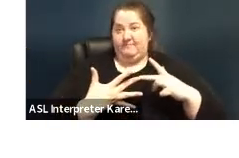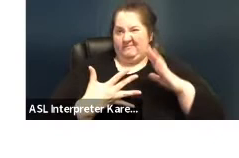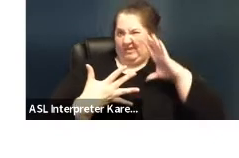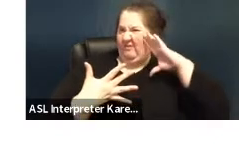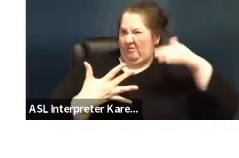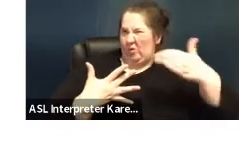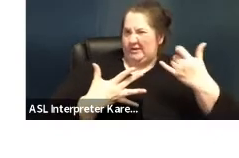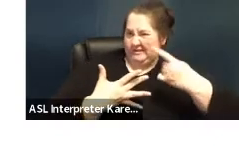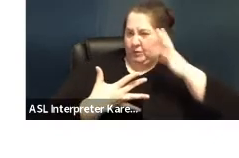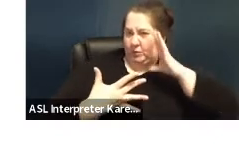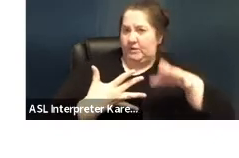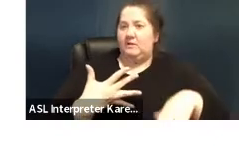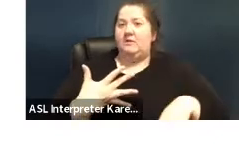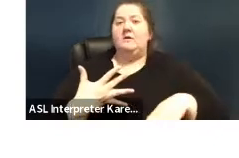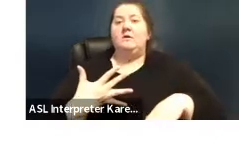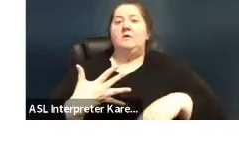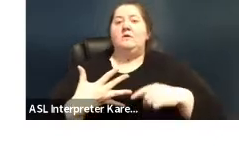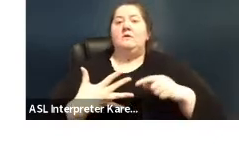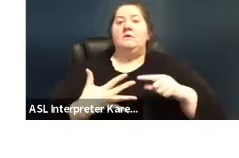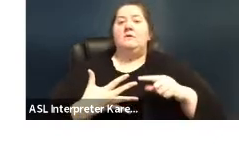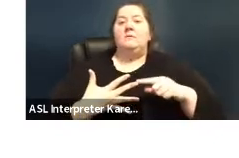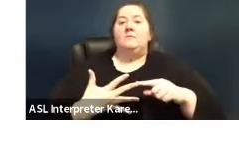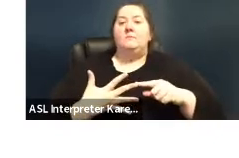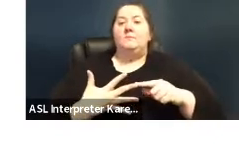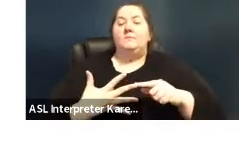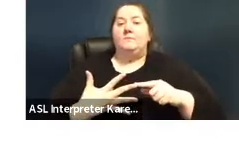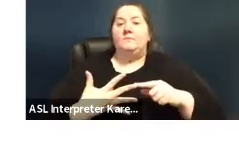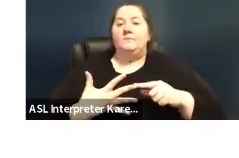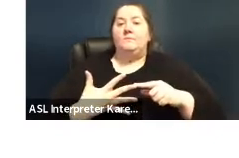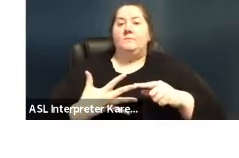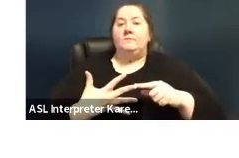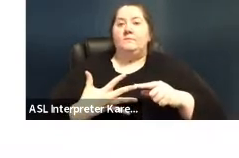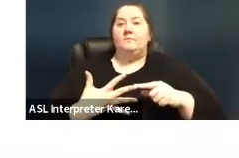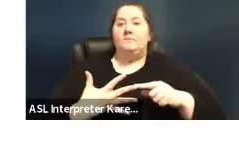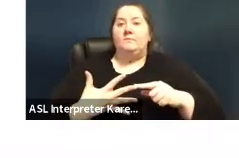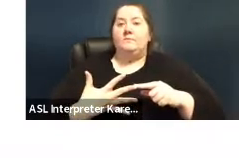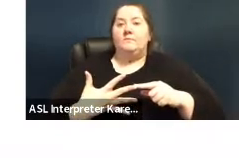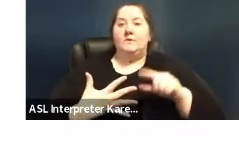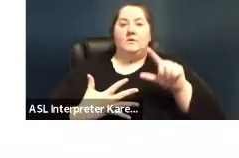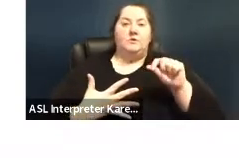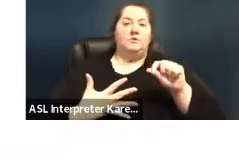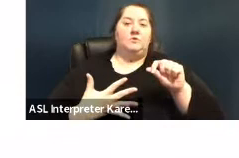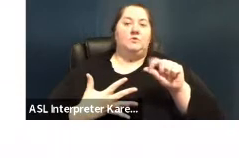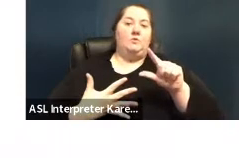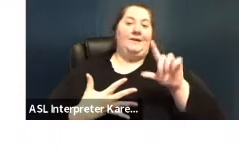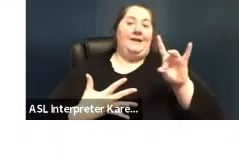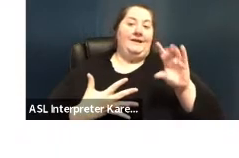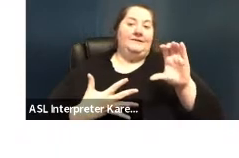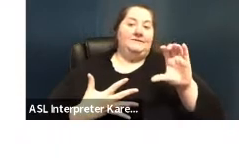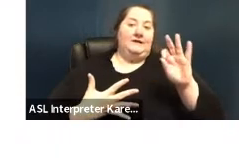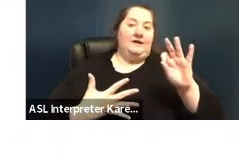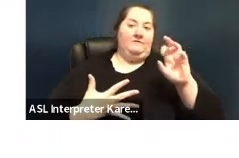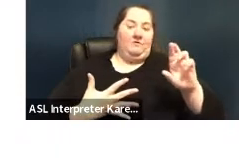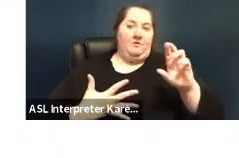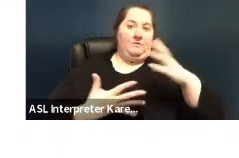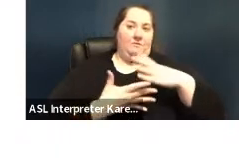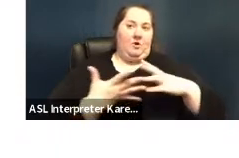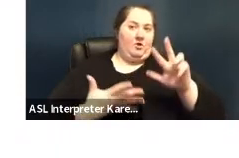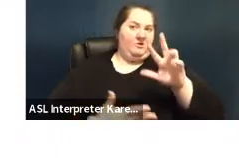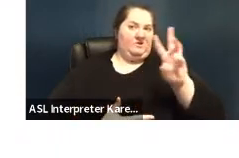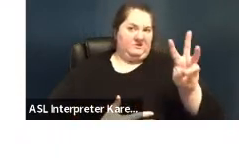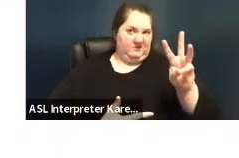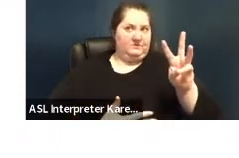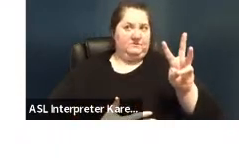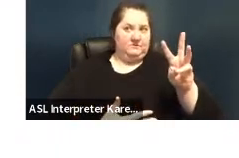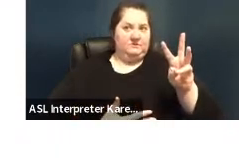today, and this is the this 28 CFR Part 36, that's the number of